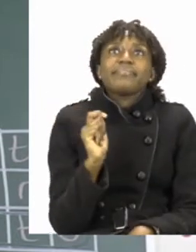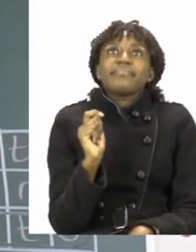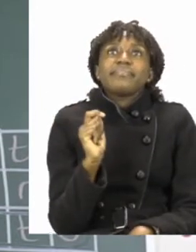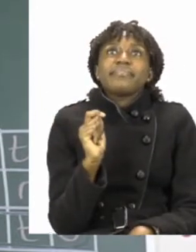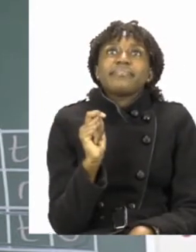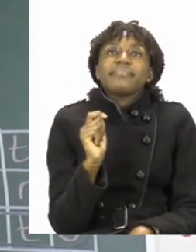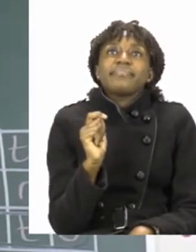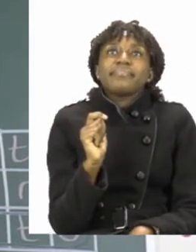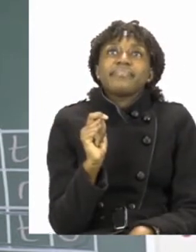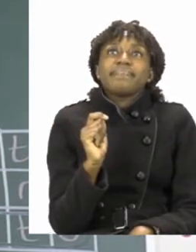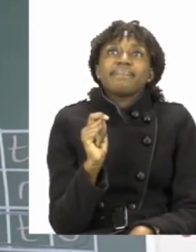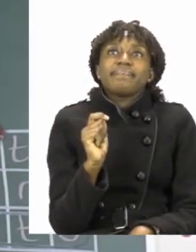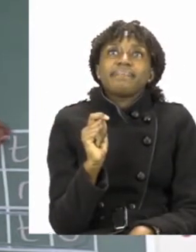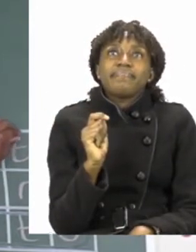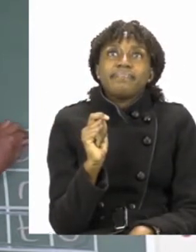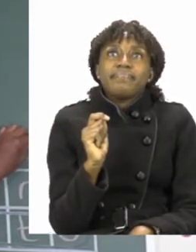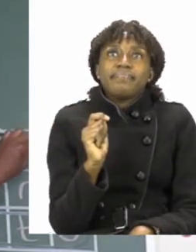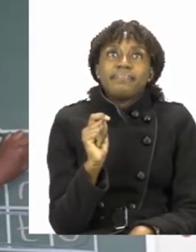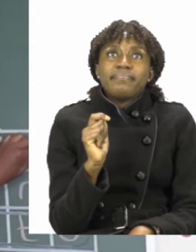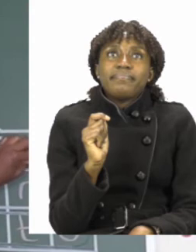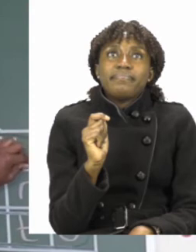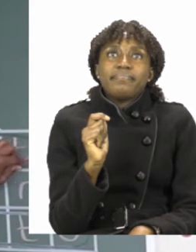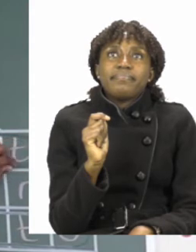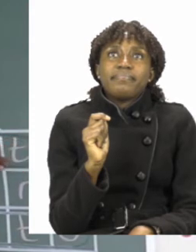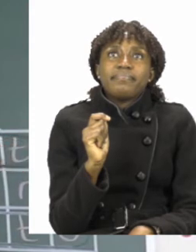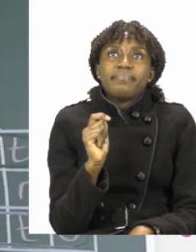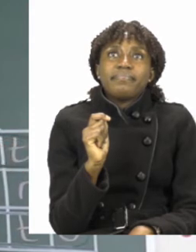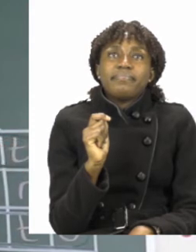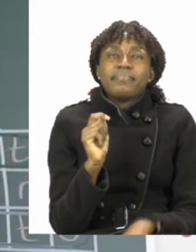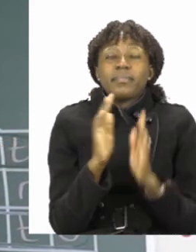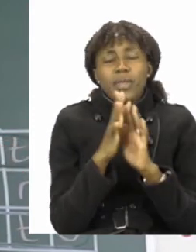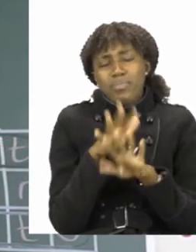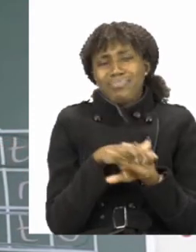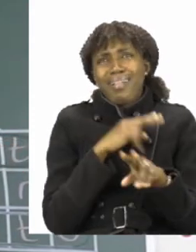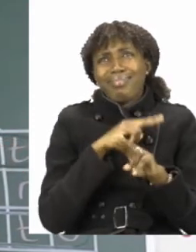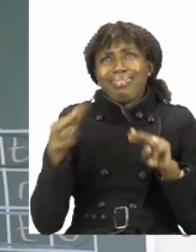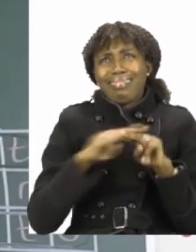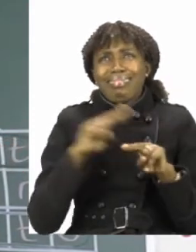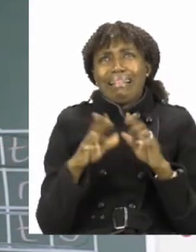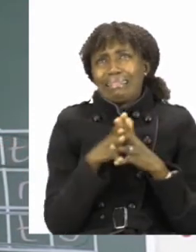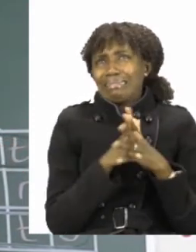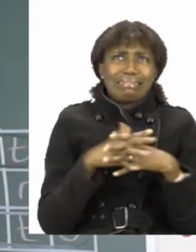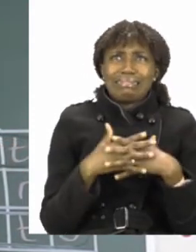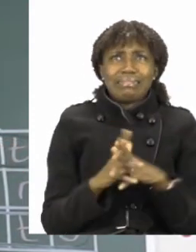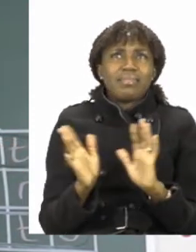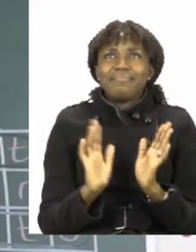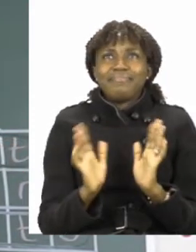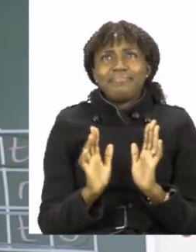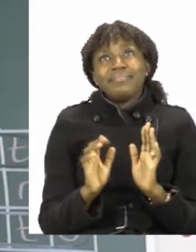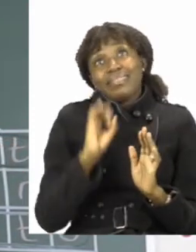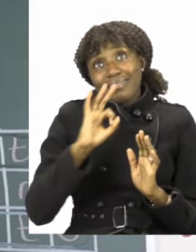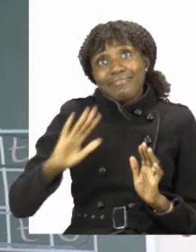word carrot once you find it. Take your time, don't rush circling, and you can even use